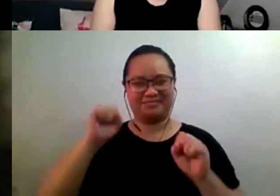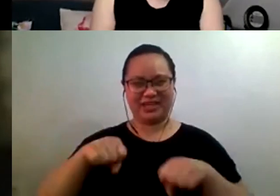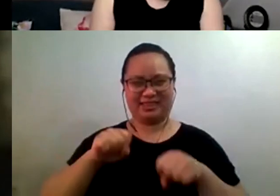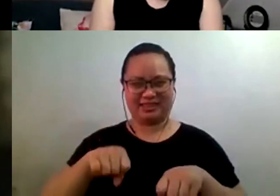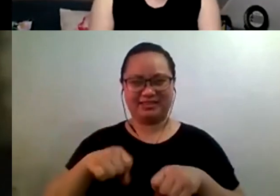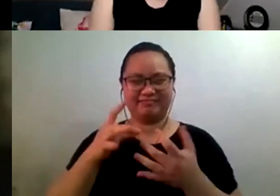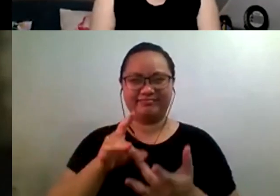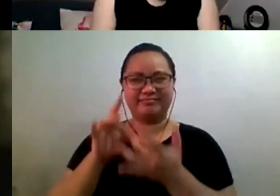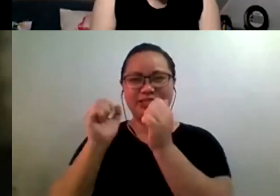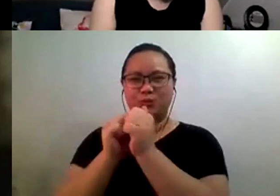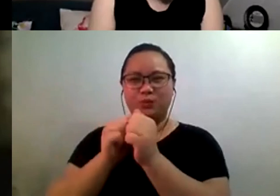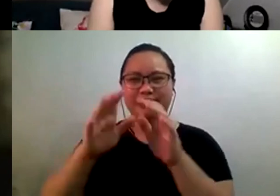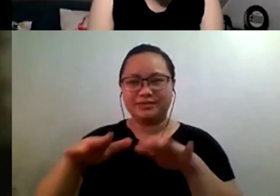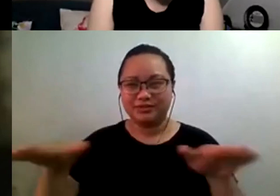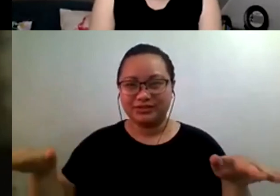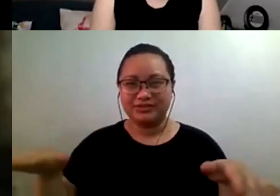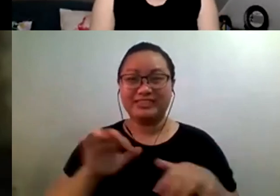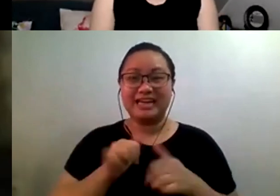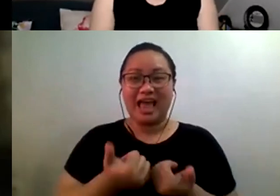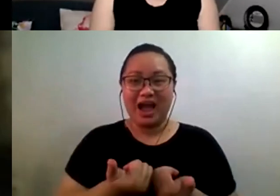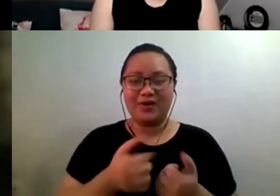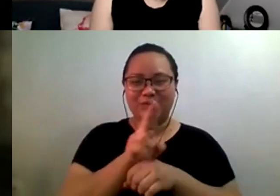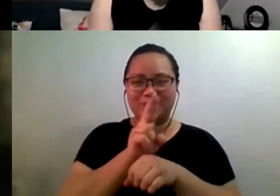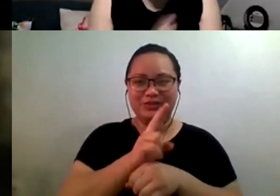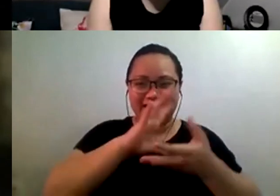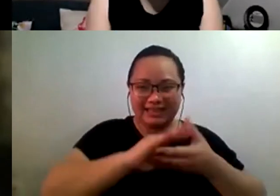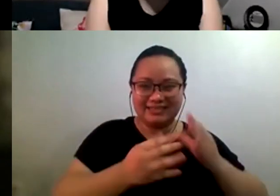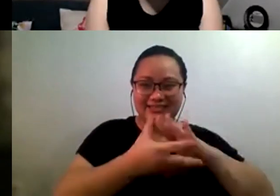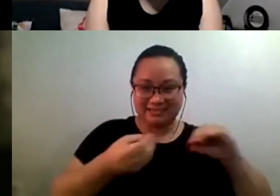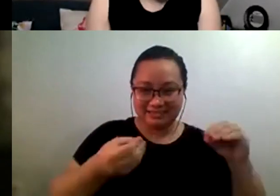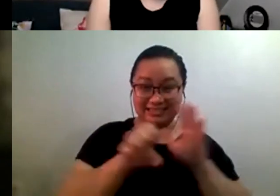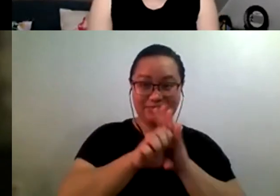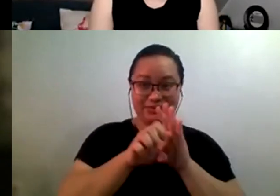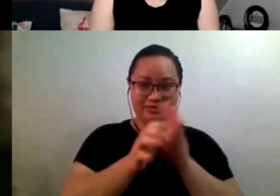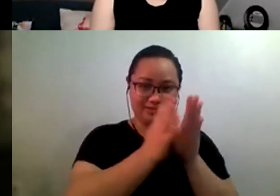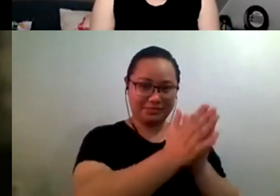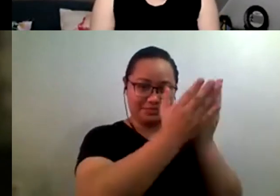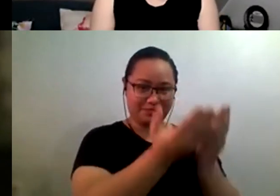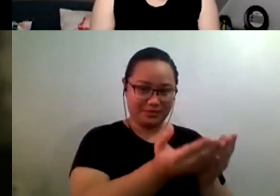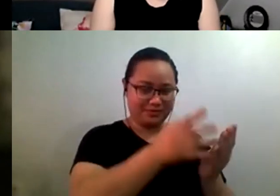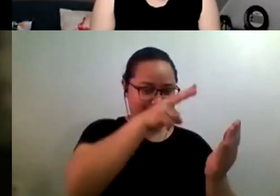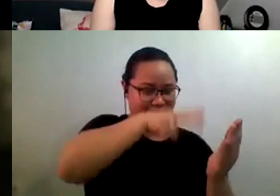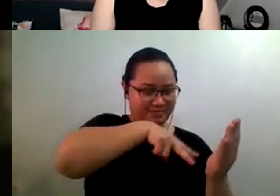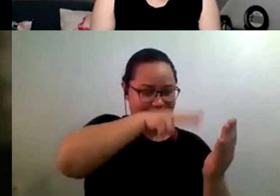it using literature. Limbawa, pag binasahan mo yung bata,